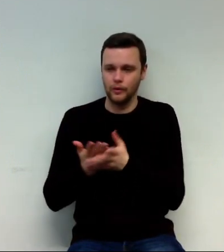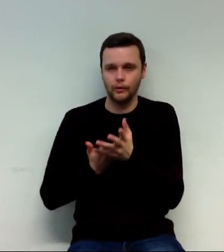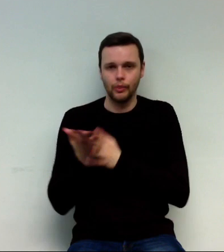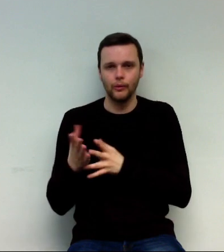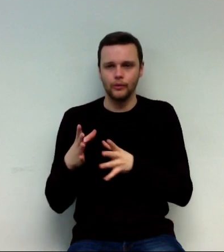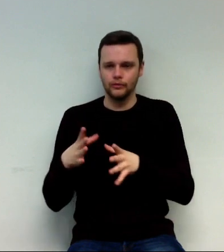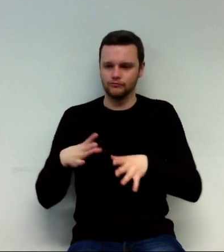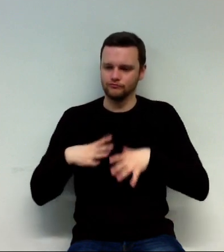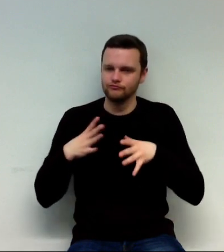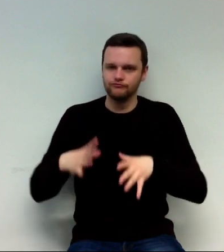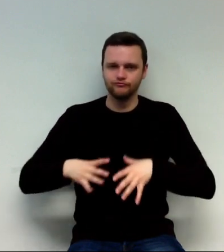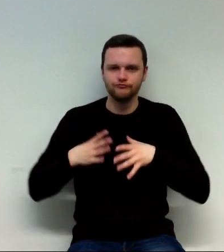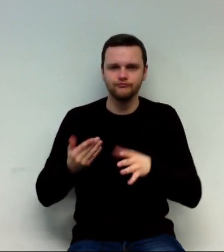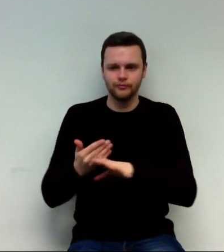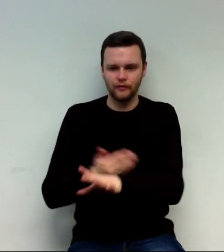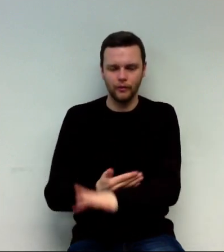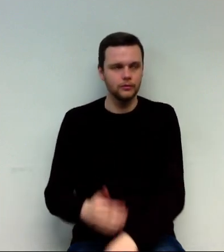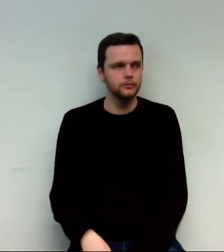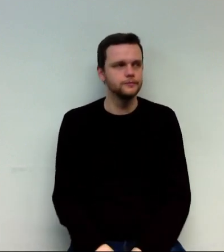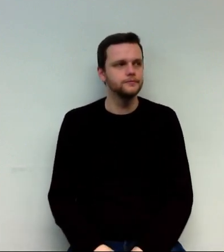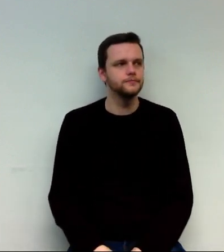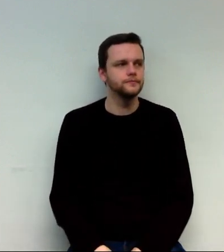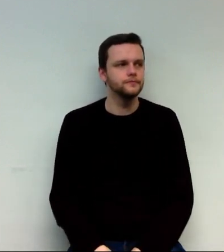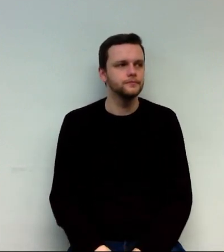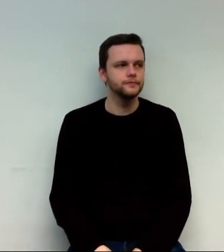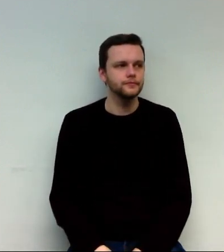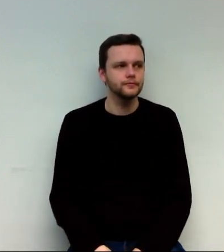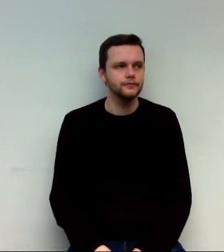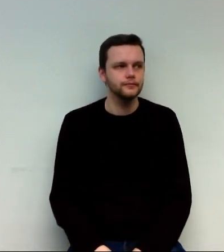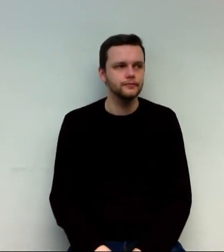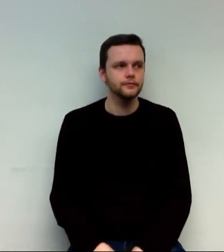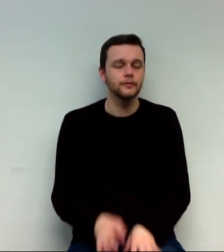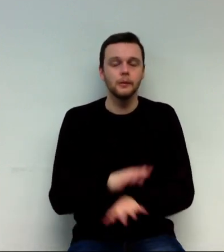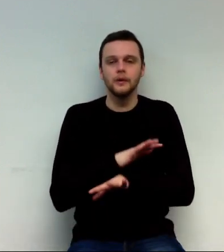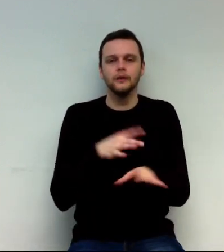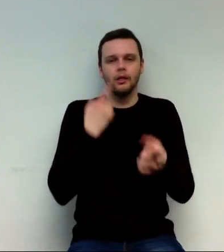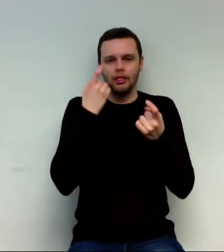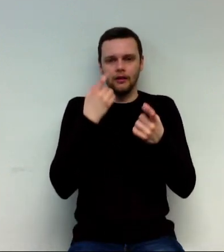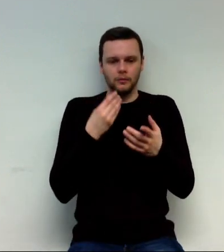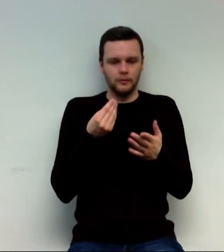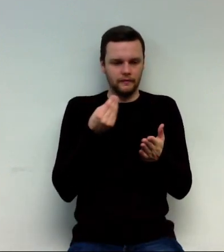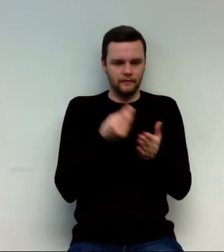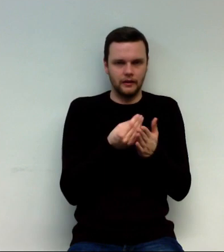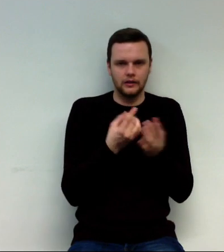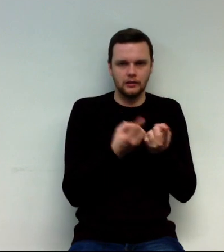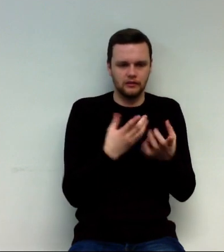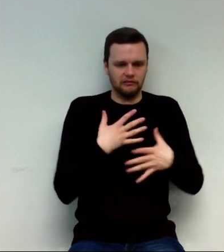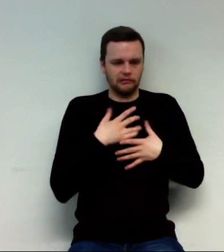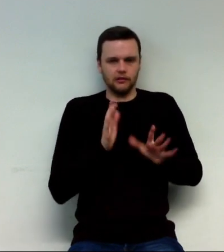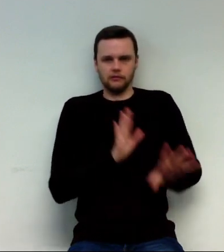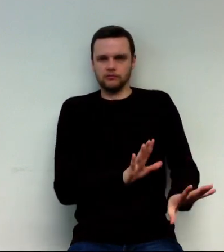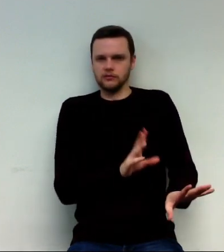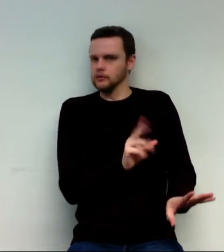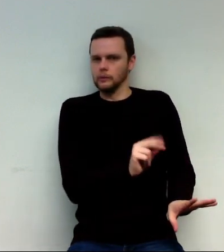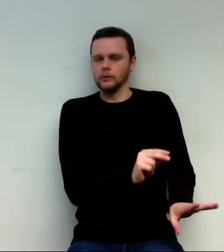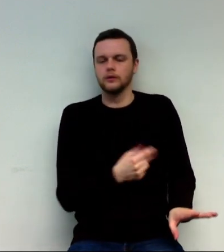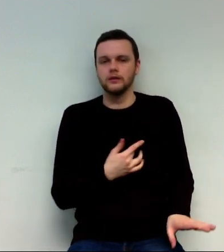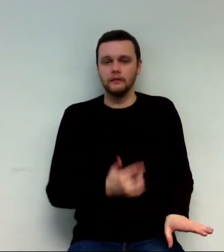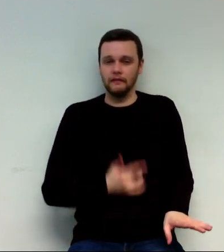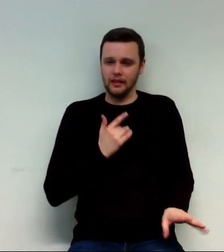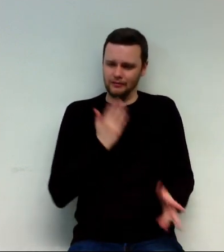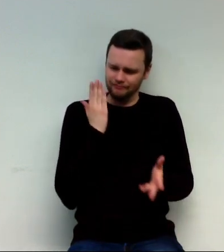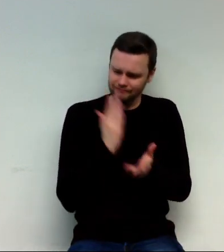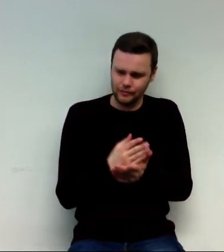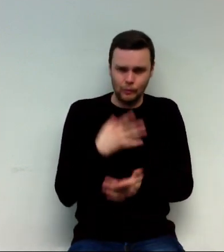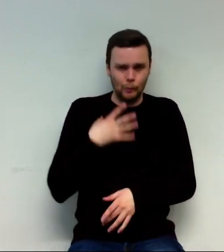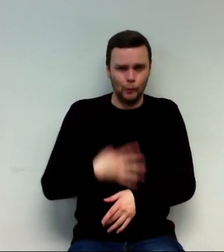room. Of course, if you don't let the financial side scare you away from doing this, if you think you really want to